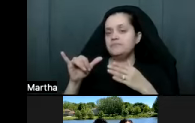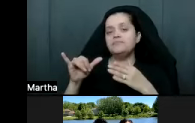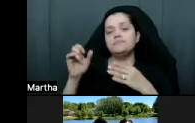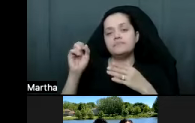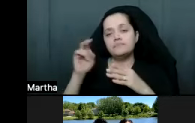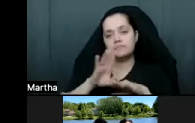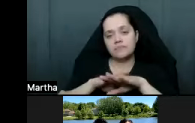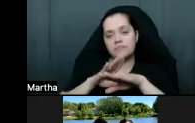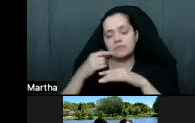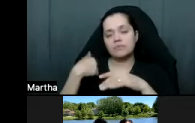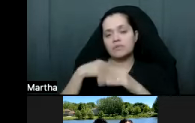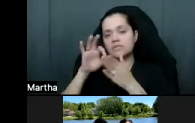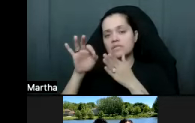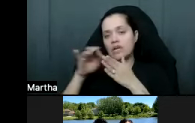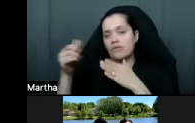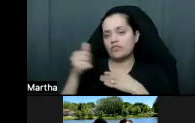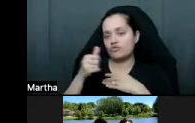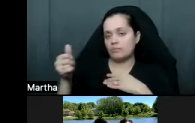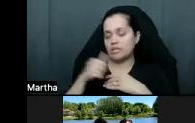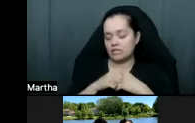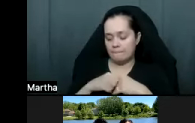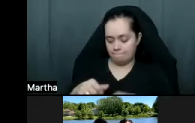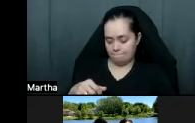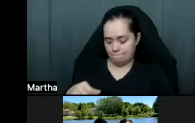should account for transportation.